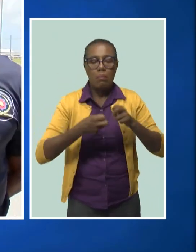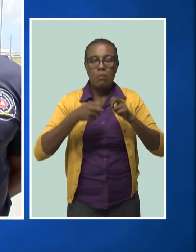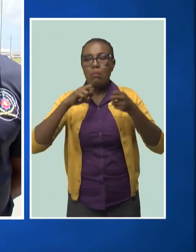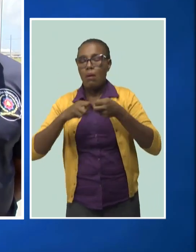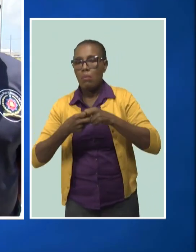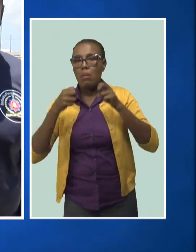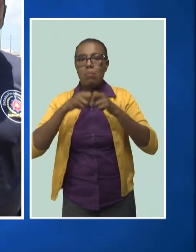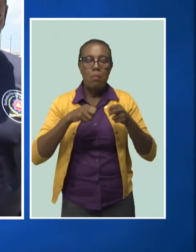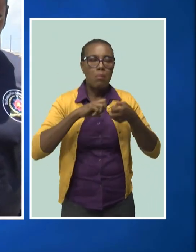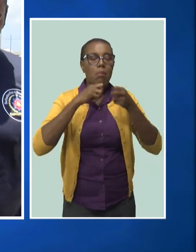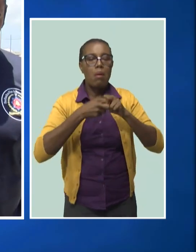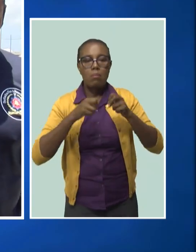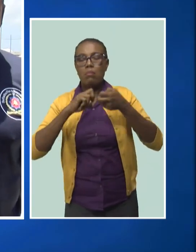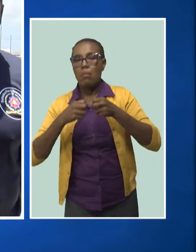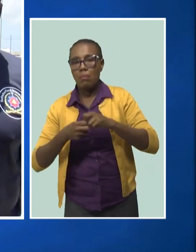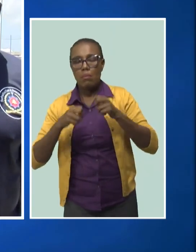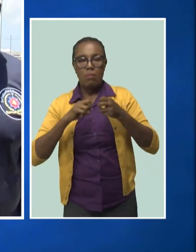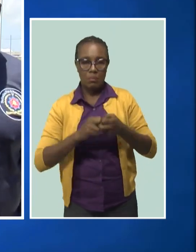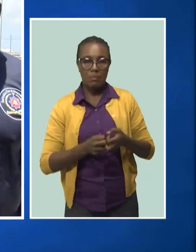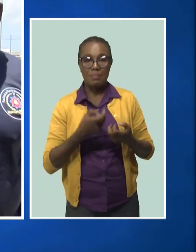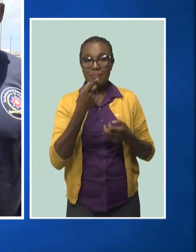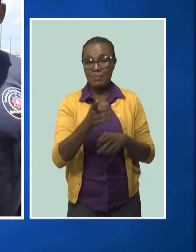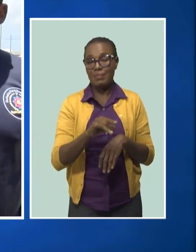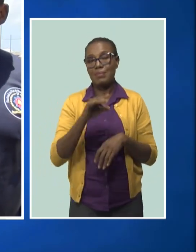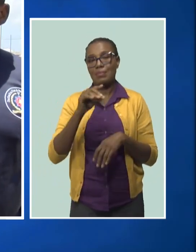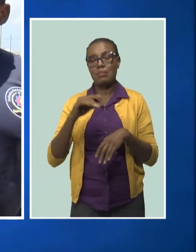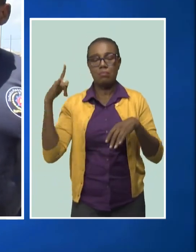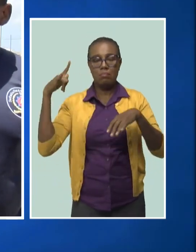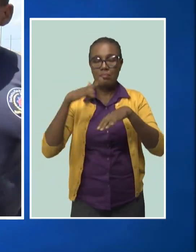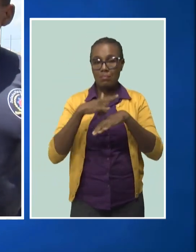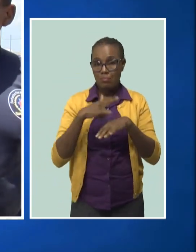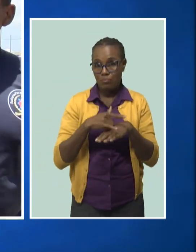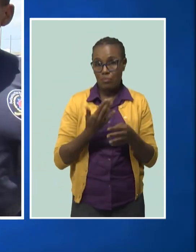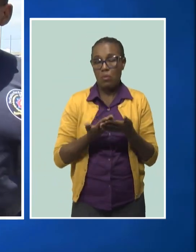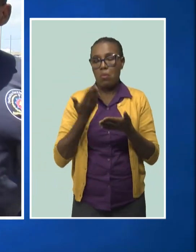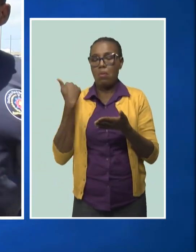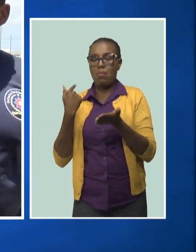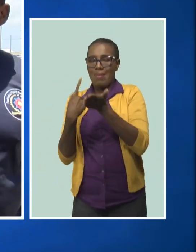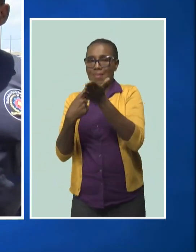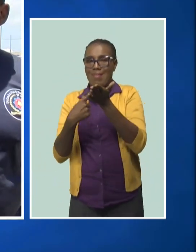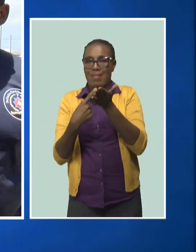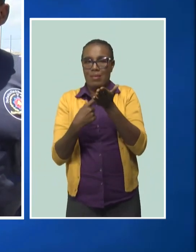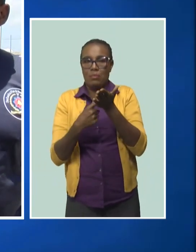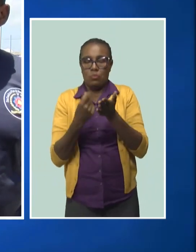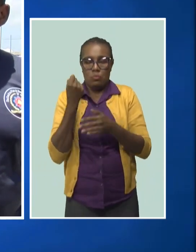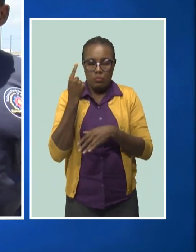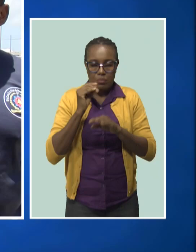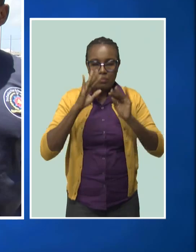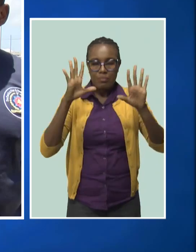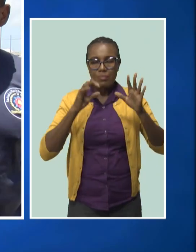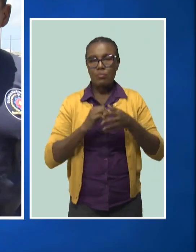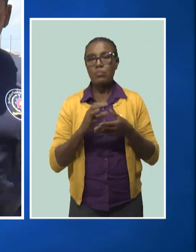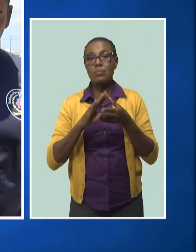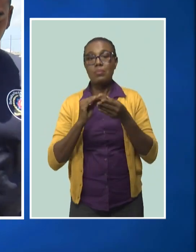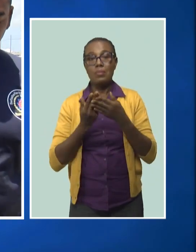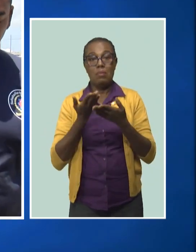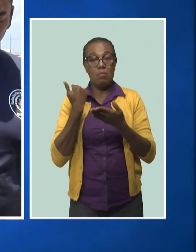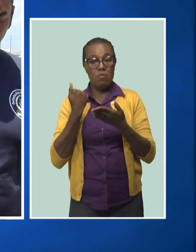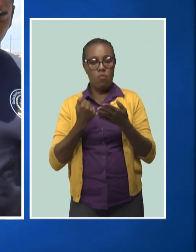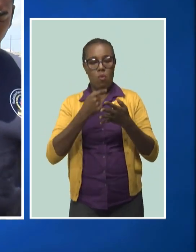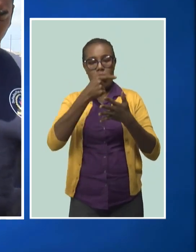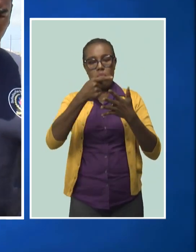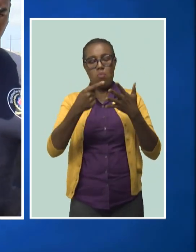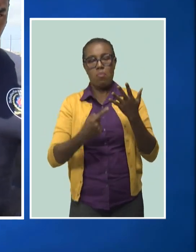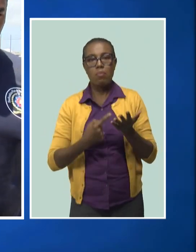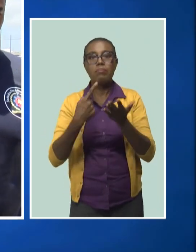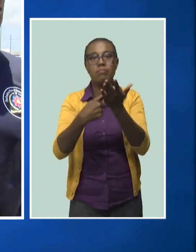station. Now, to give you some history, we've negotiated some terms and conditions